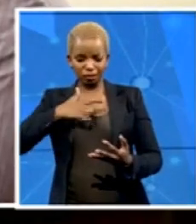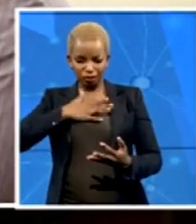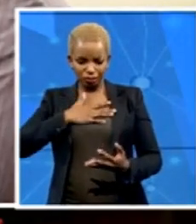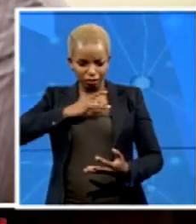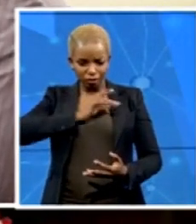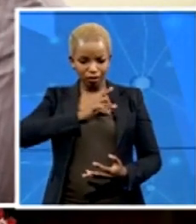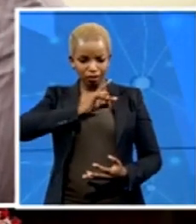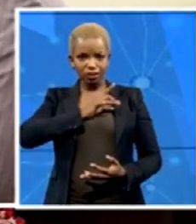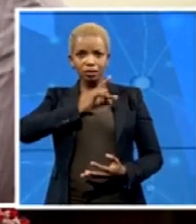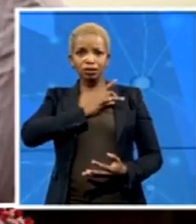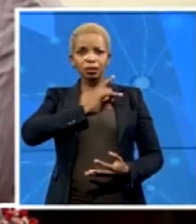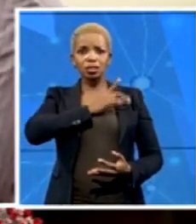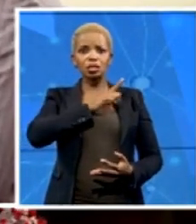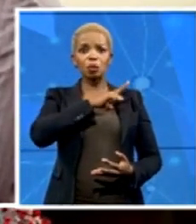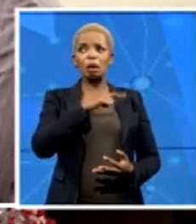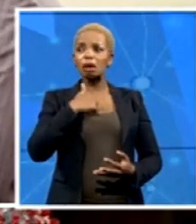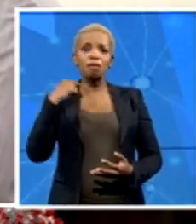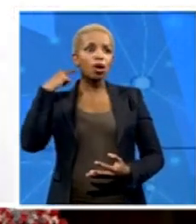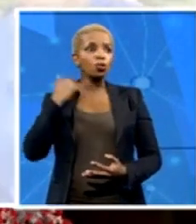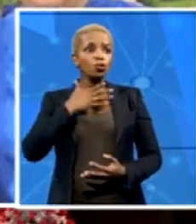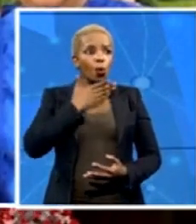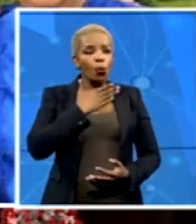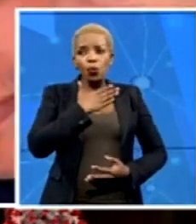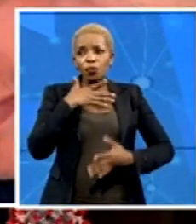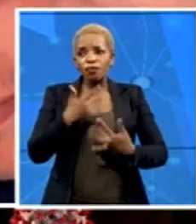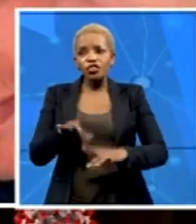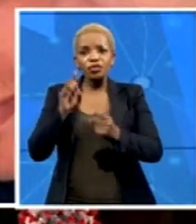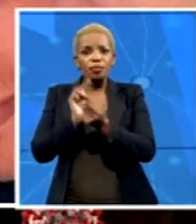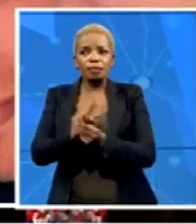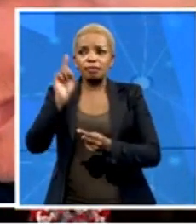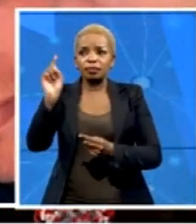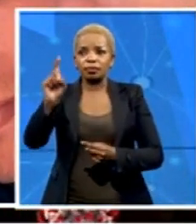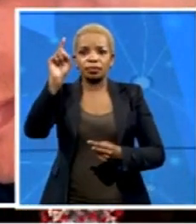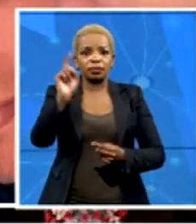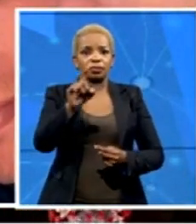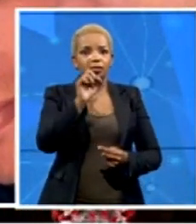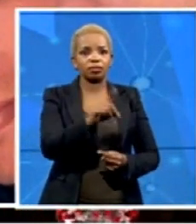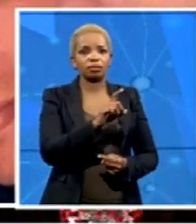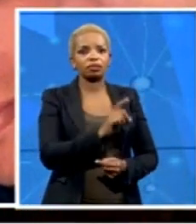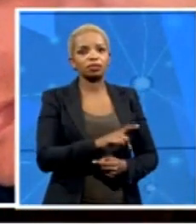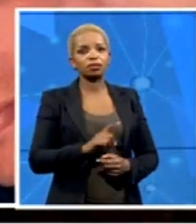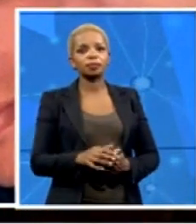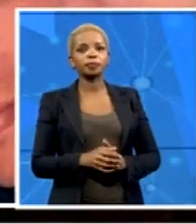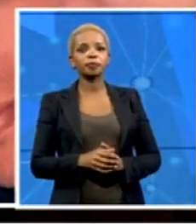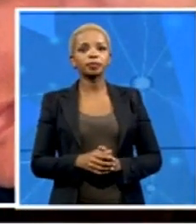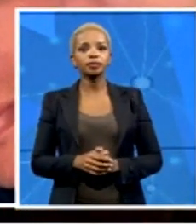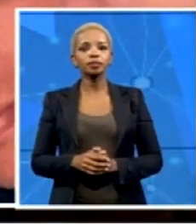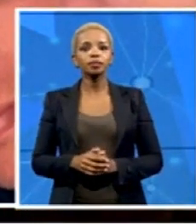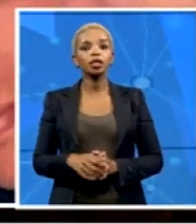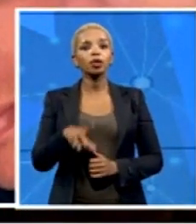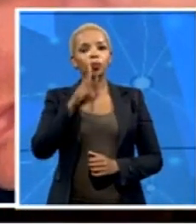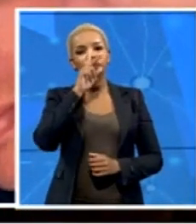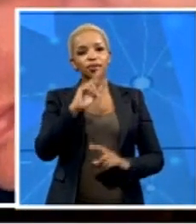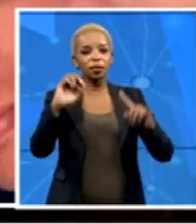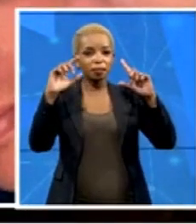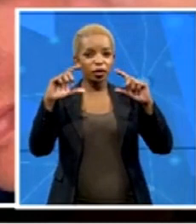you could have impacted with this. We're looking at your beautiful pictures there, and we thank you very much indeed, Megan, for coming